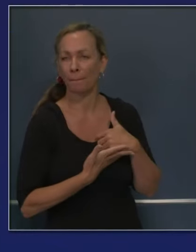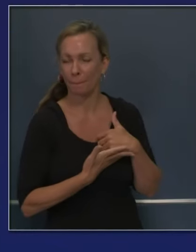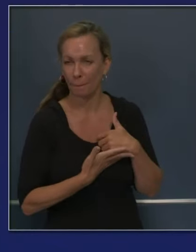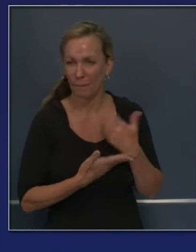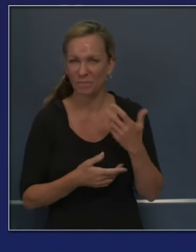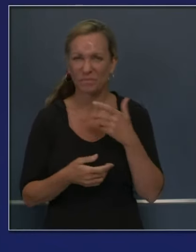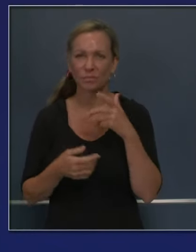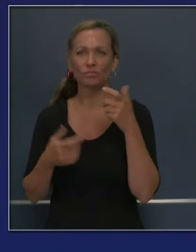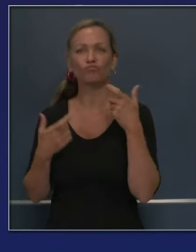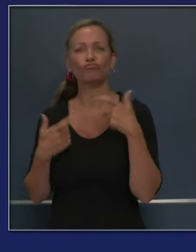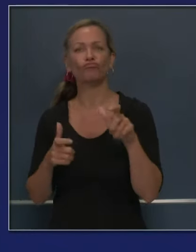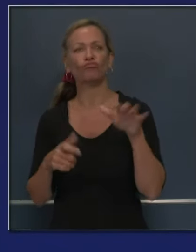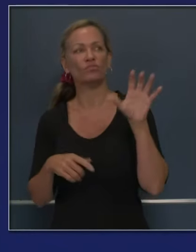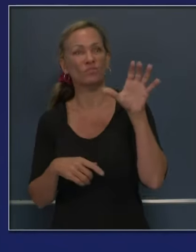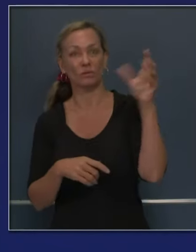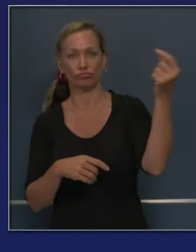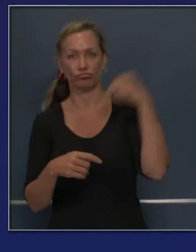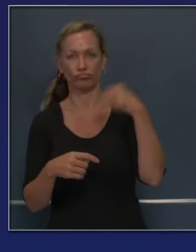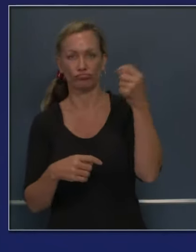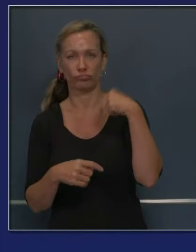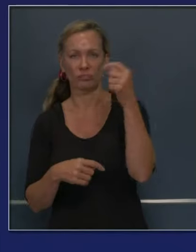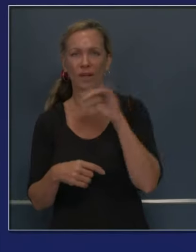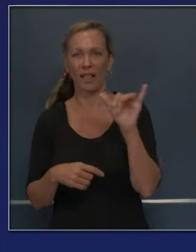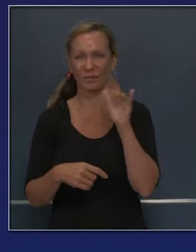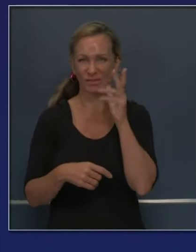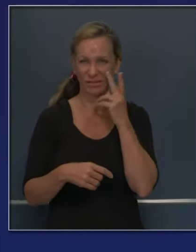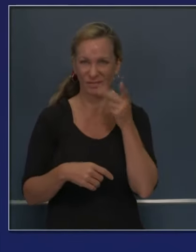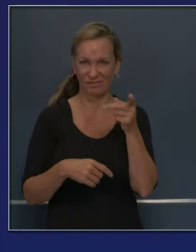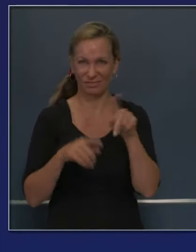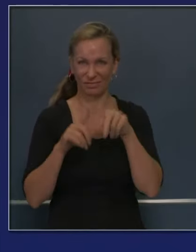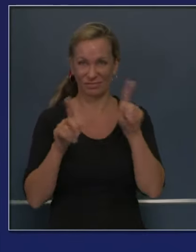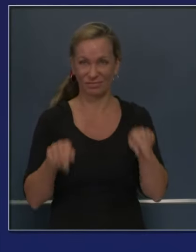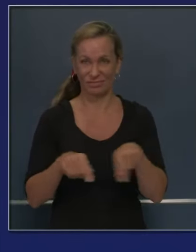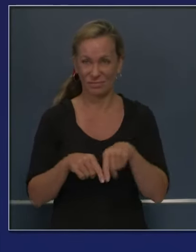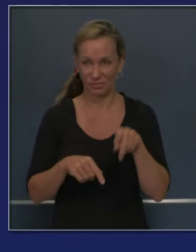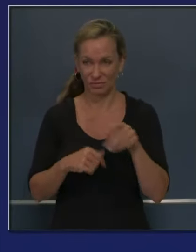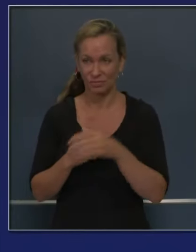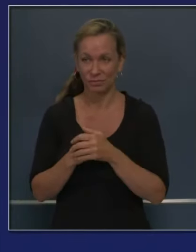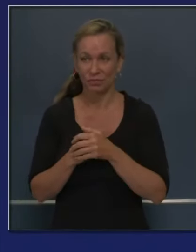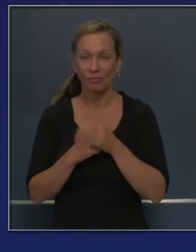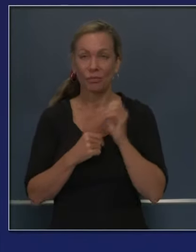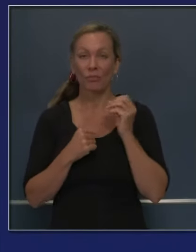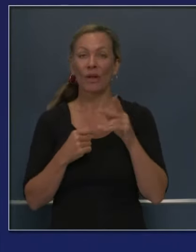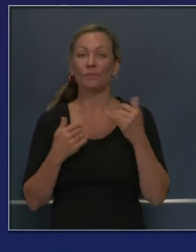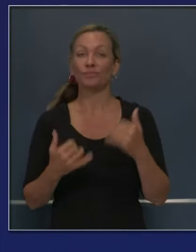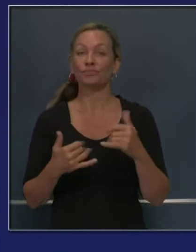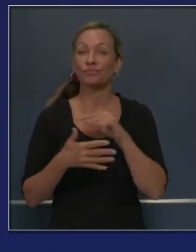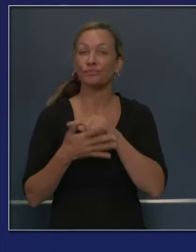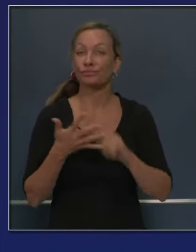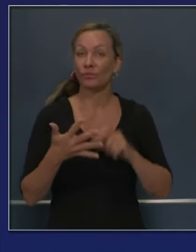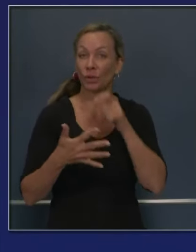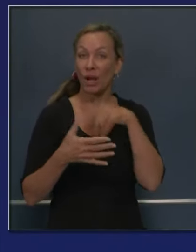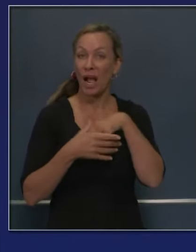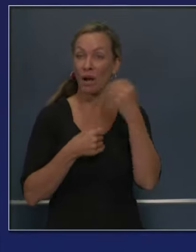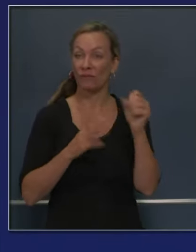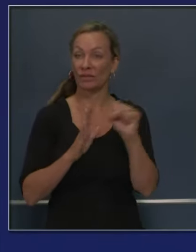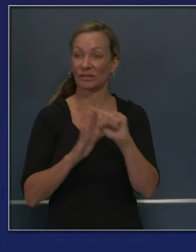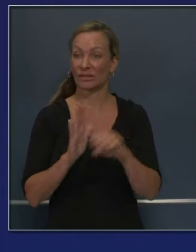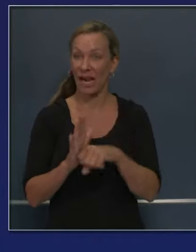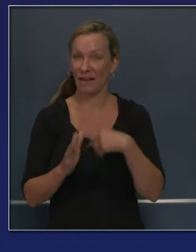state of California. We also have been beneficiary of out-of-state mutual aid. I updated you on some of those efforts last